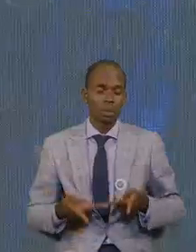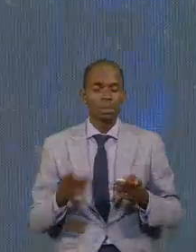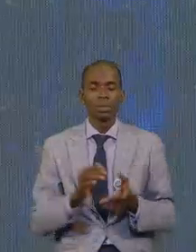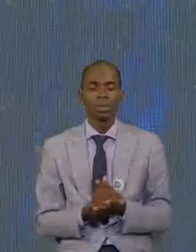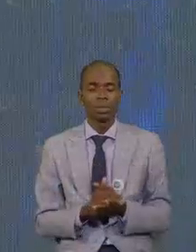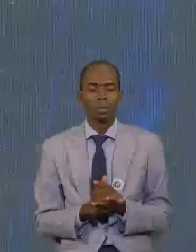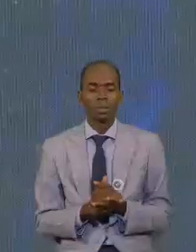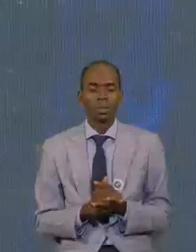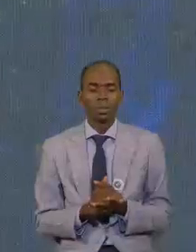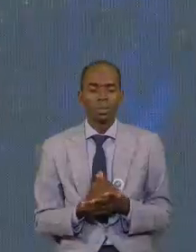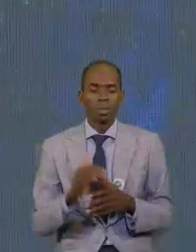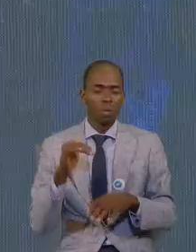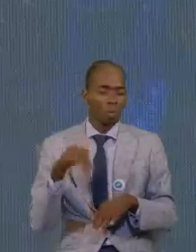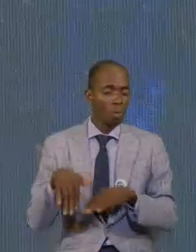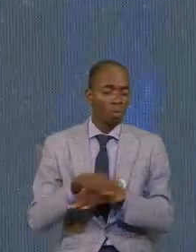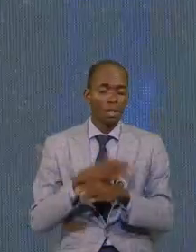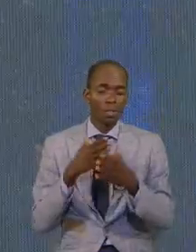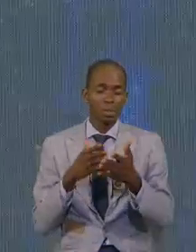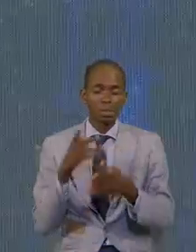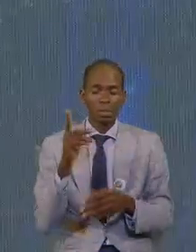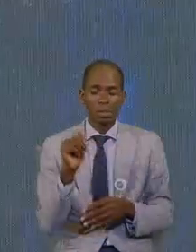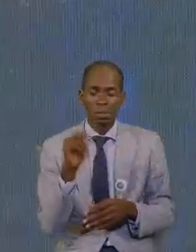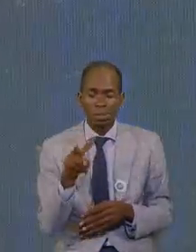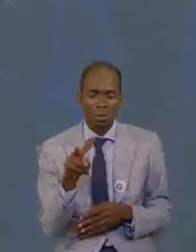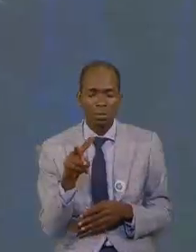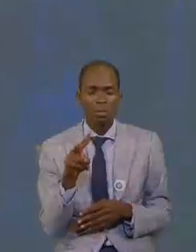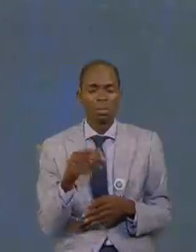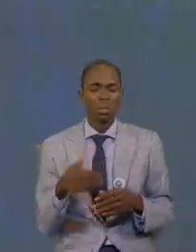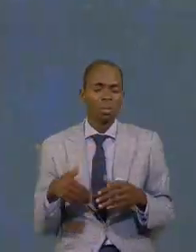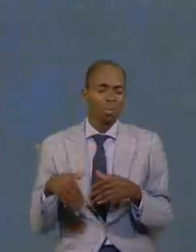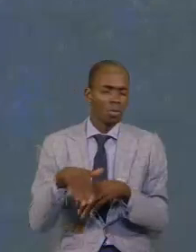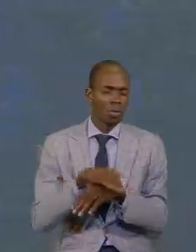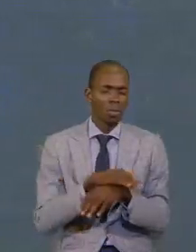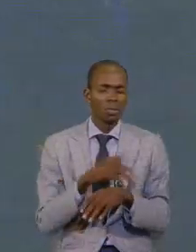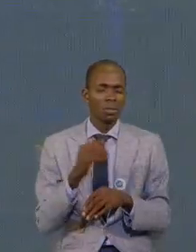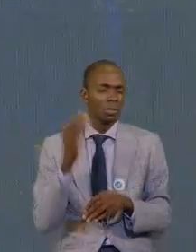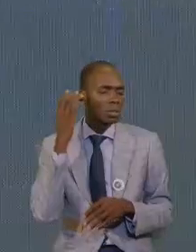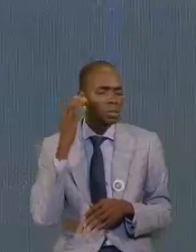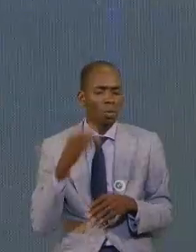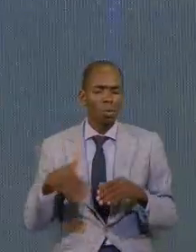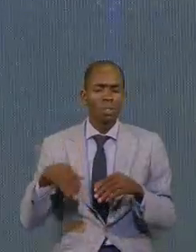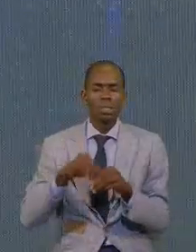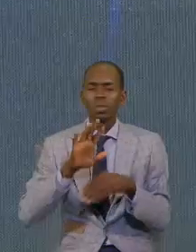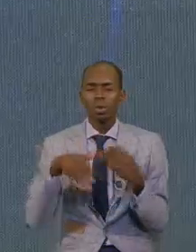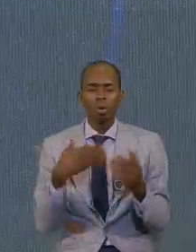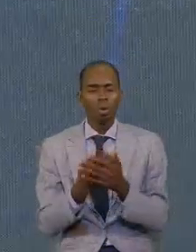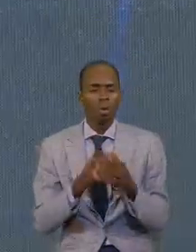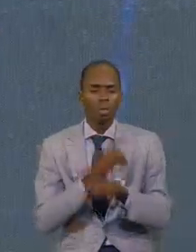over the radio, over the television, in every nation, in every country.